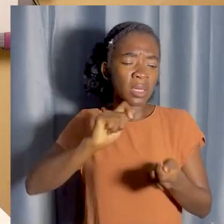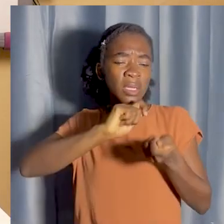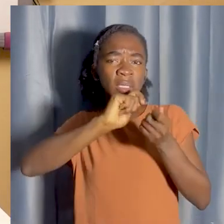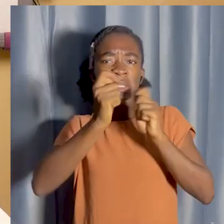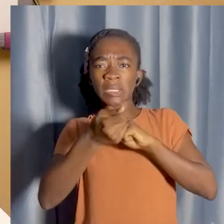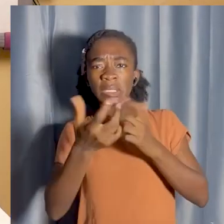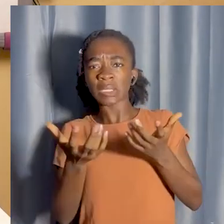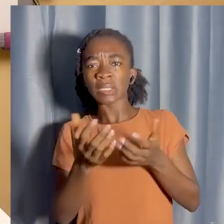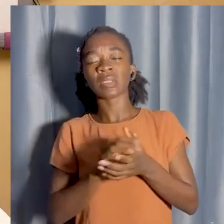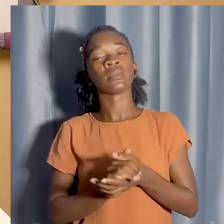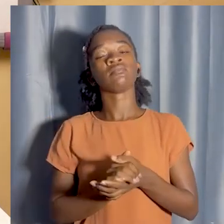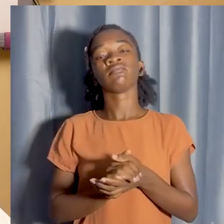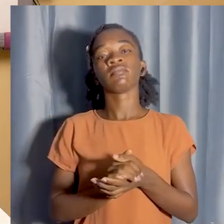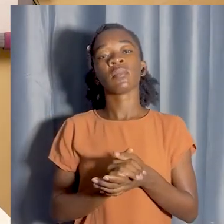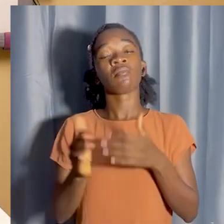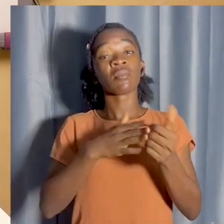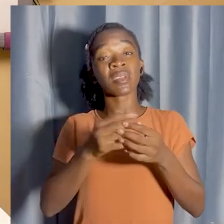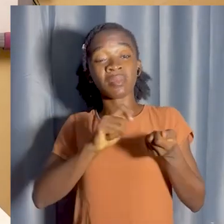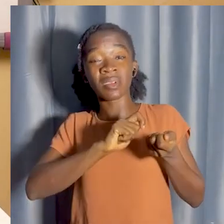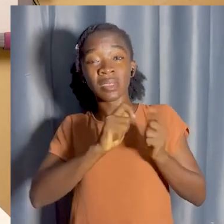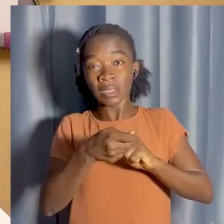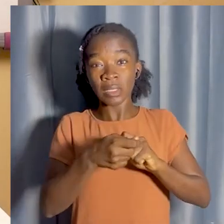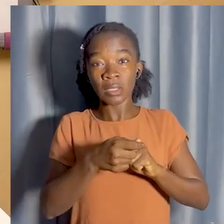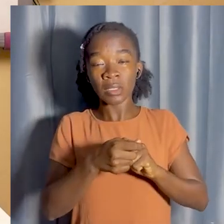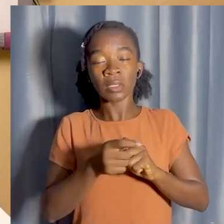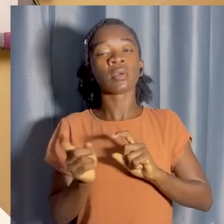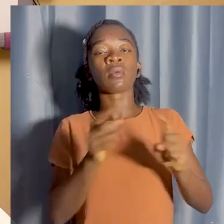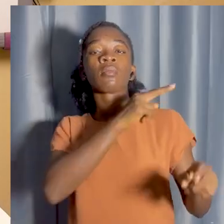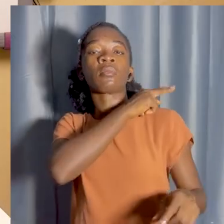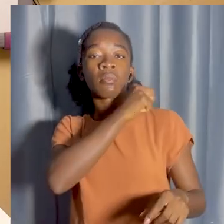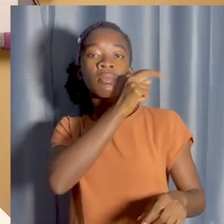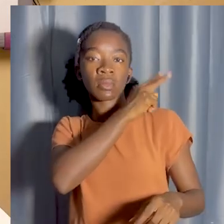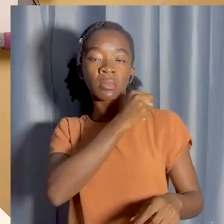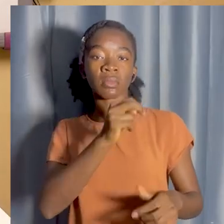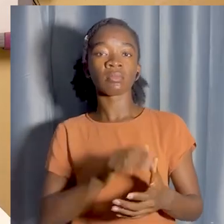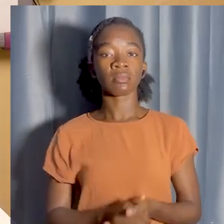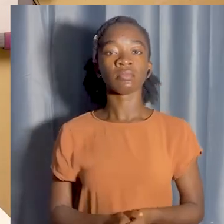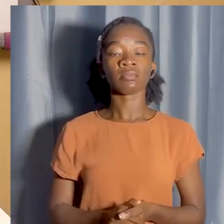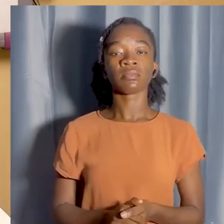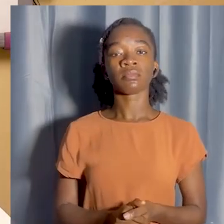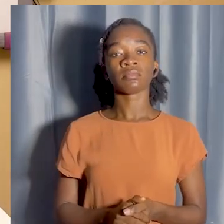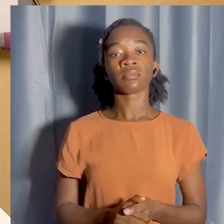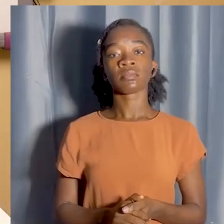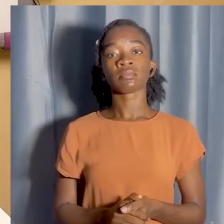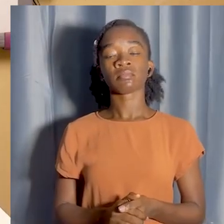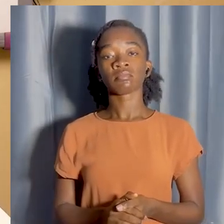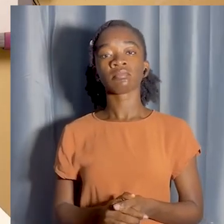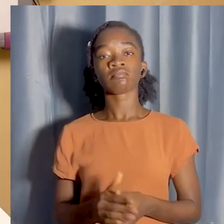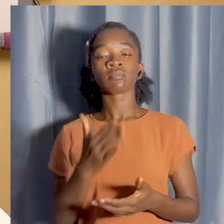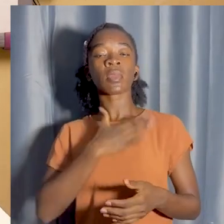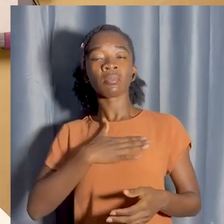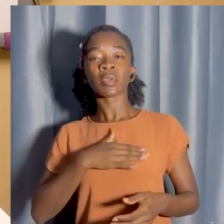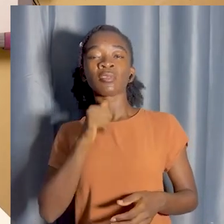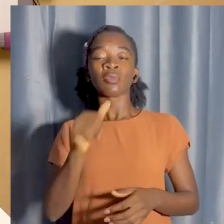any change at all. So once there's a deviation or a shift from what is normal, you should go and have it checked out. Don't sit at